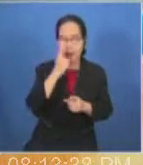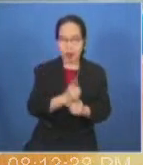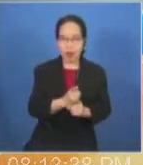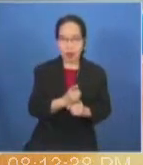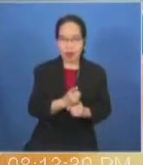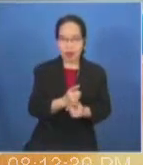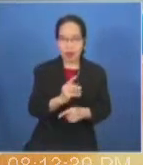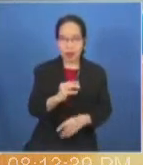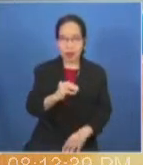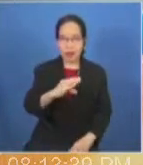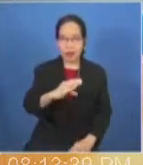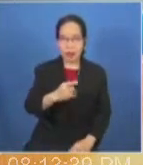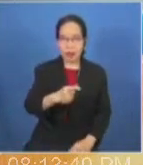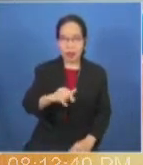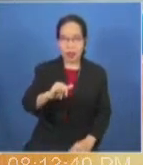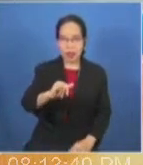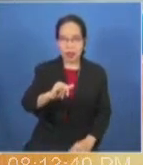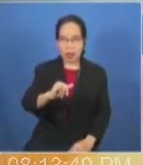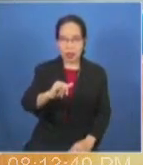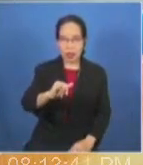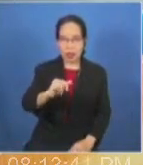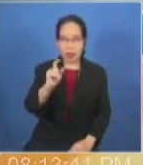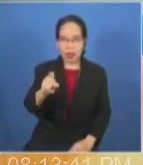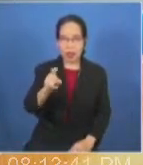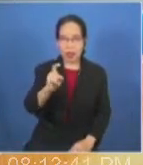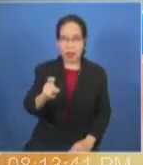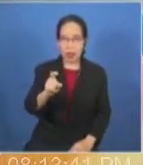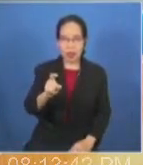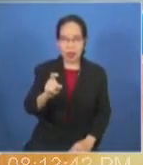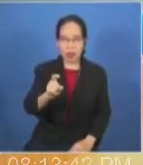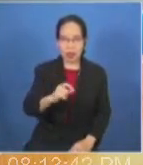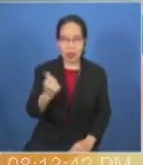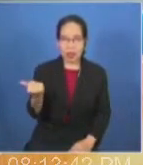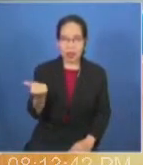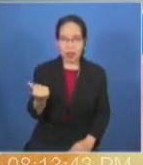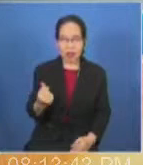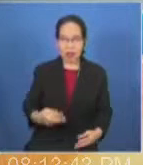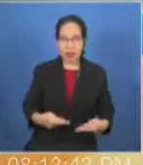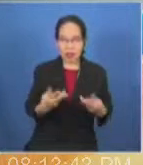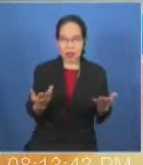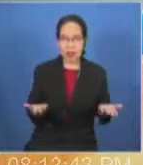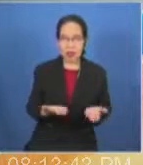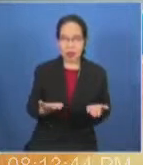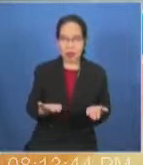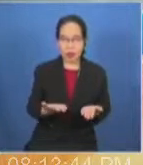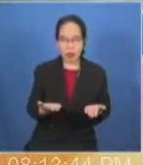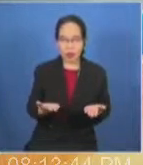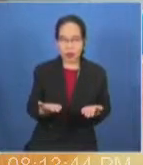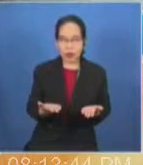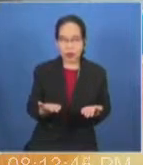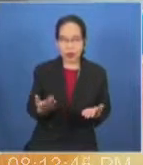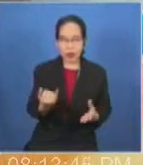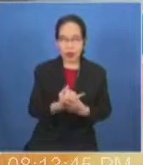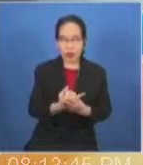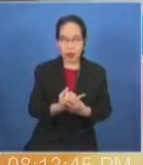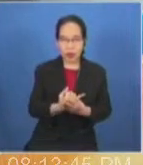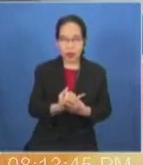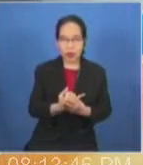Now, the brethren from the MCGI learned of the need of some of the residents